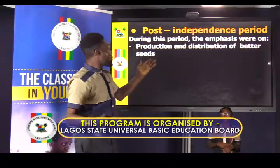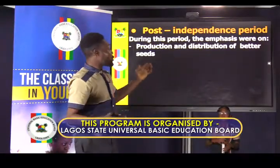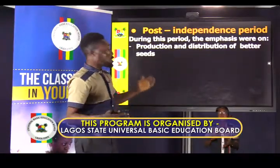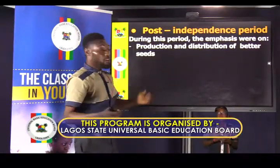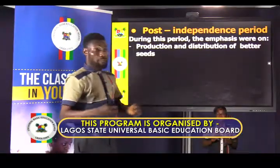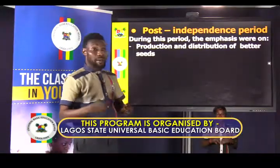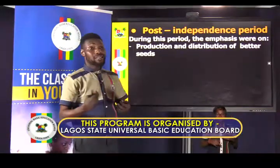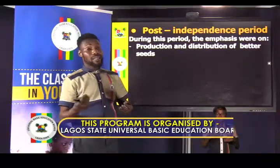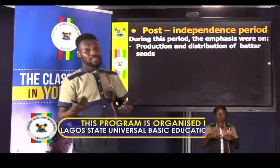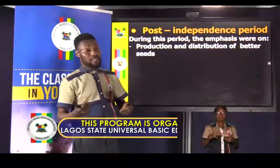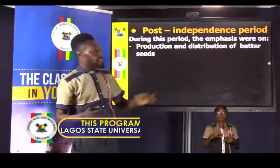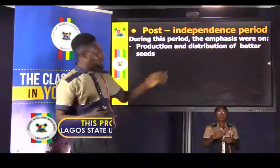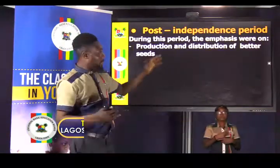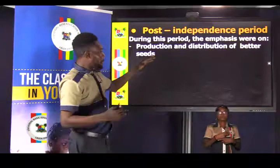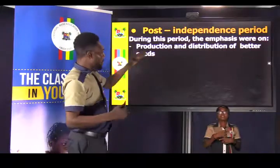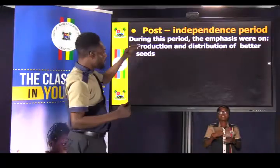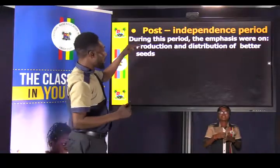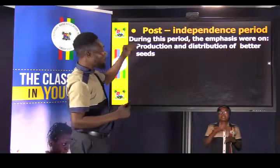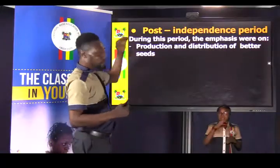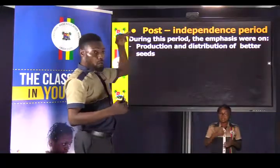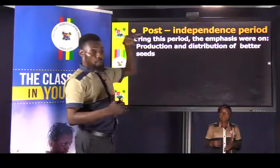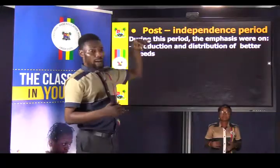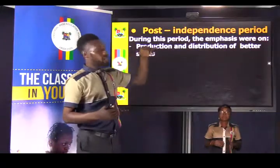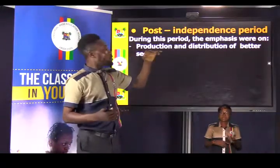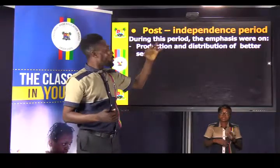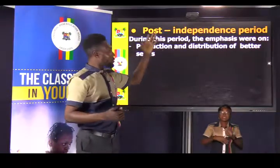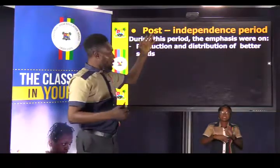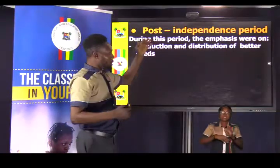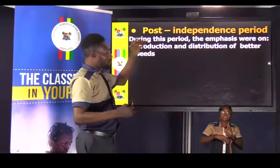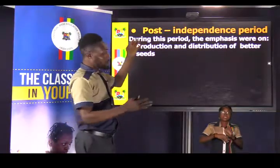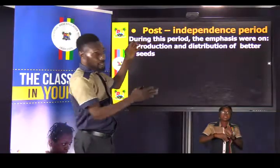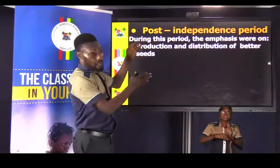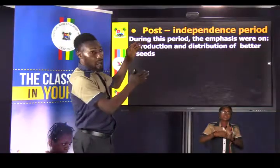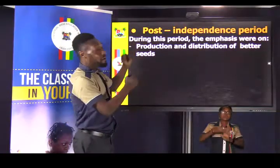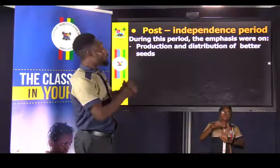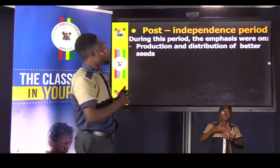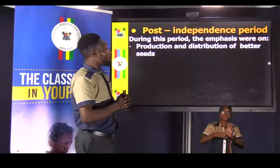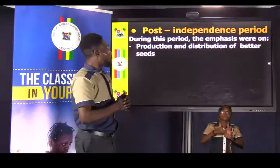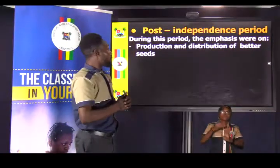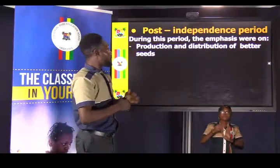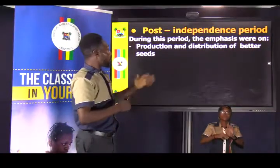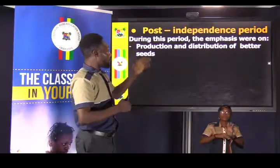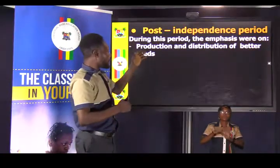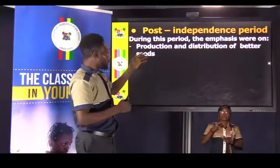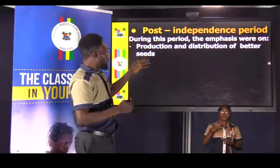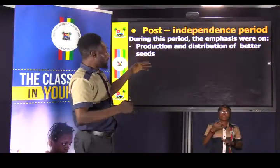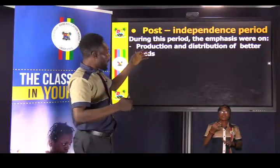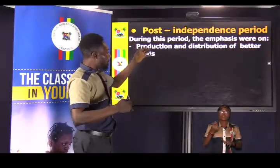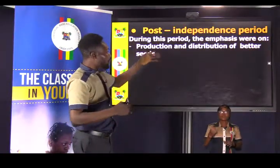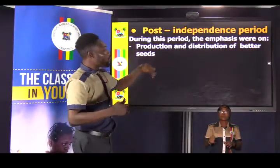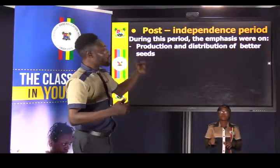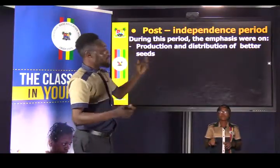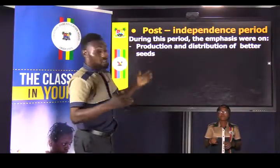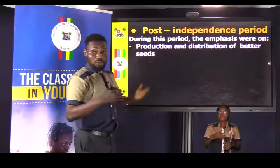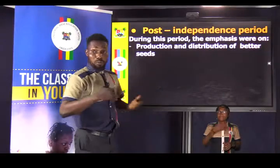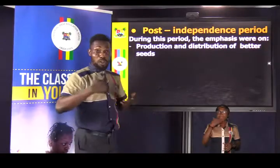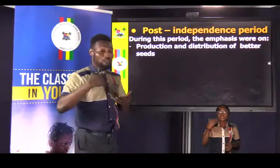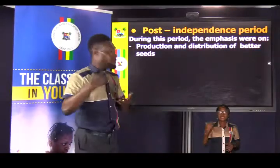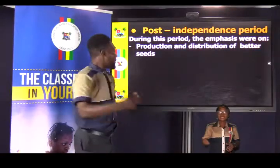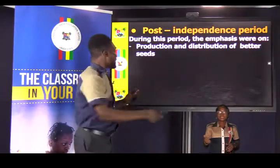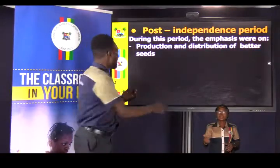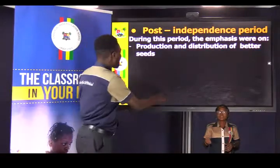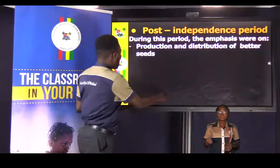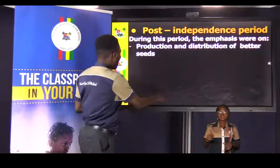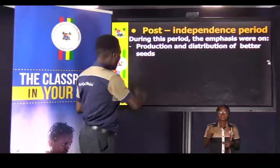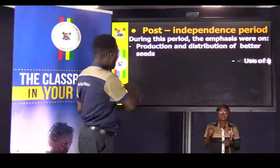and distribution of better seeds. I think it's an improvement to the era of colonial period. Now, production and distribution